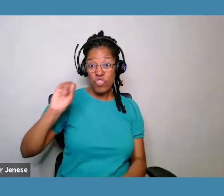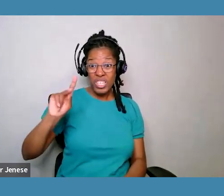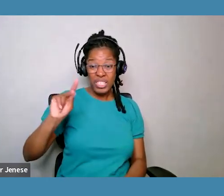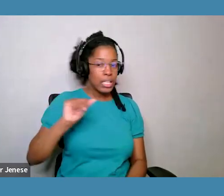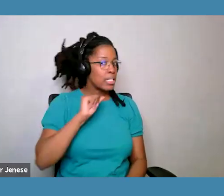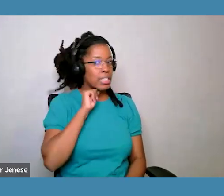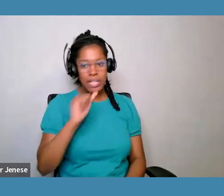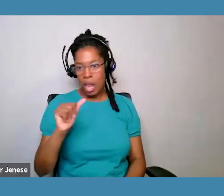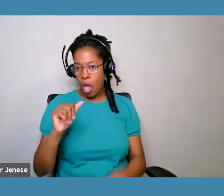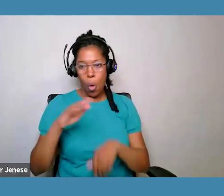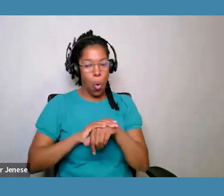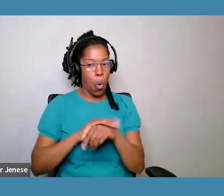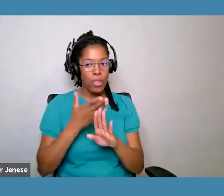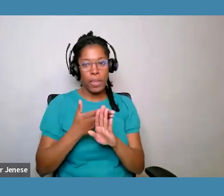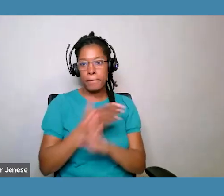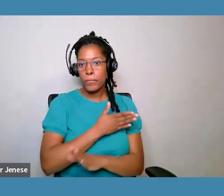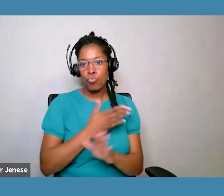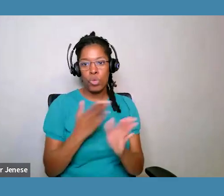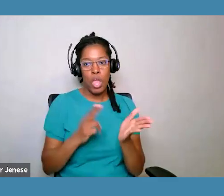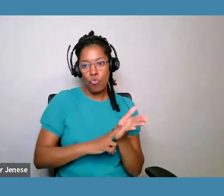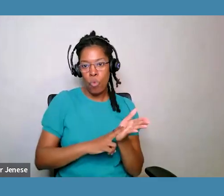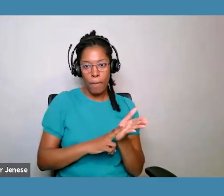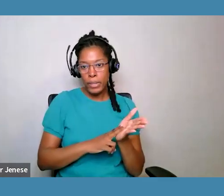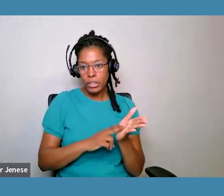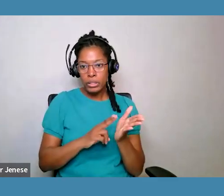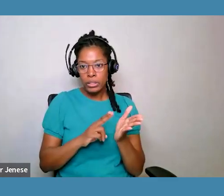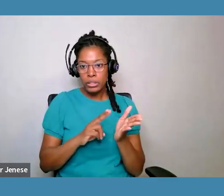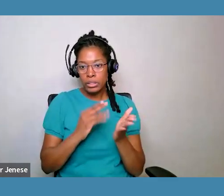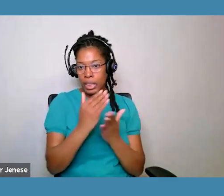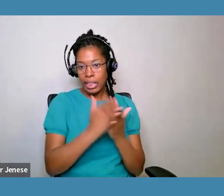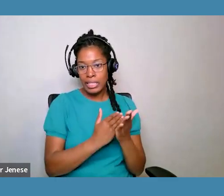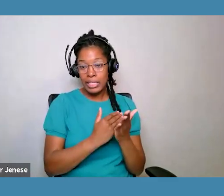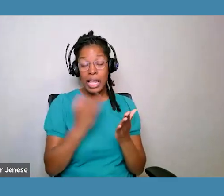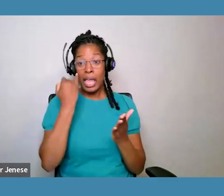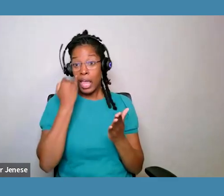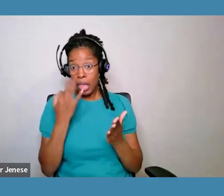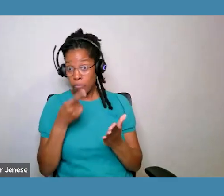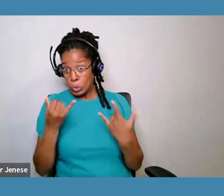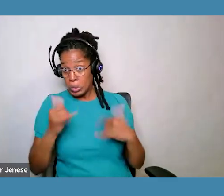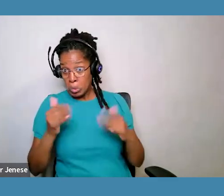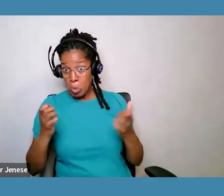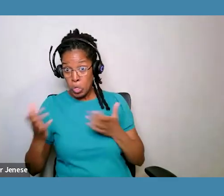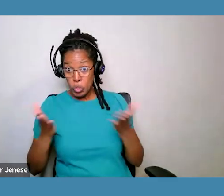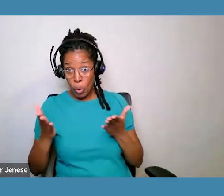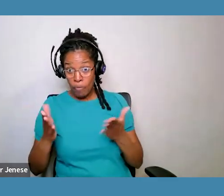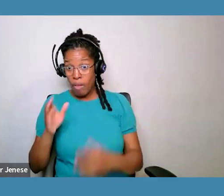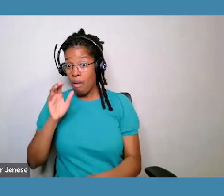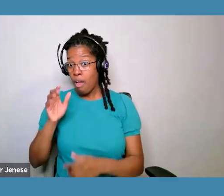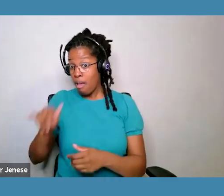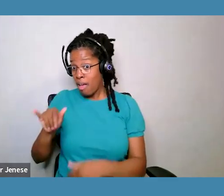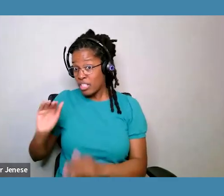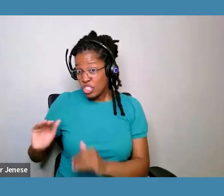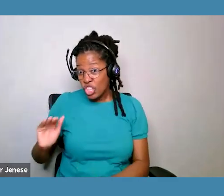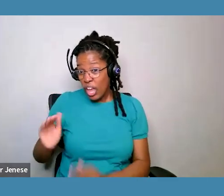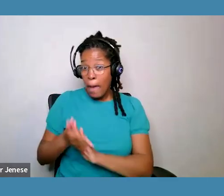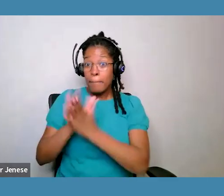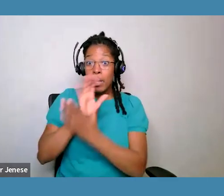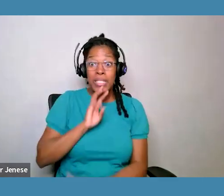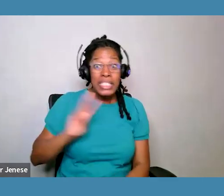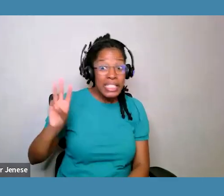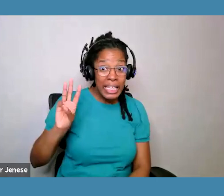You will have to reapply after that child turns 6 if you still are seeking services. So,